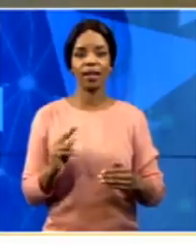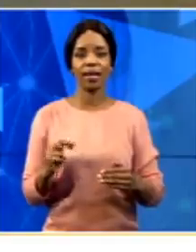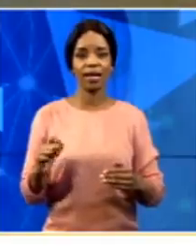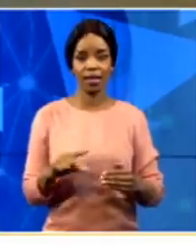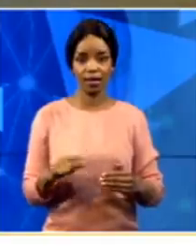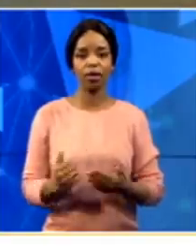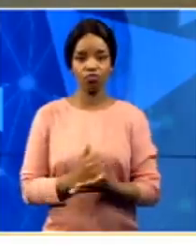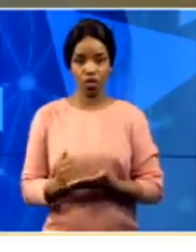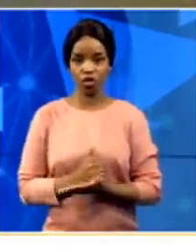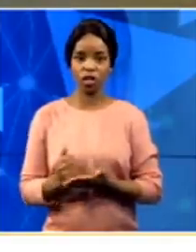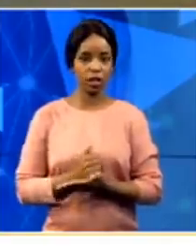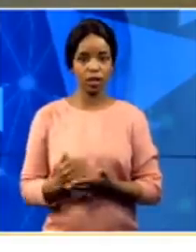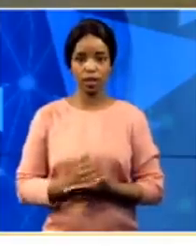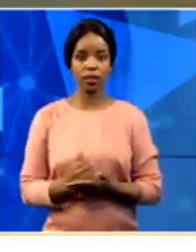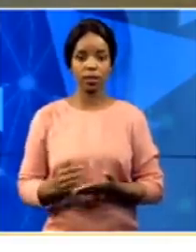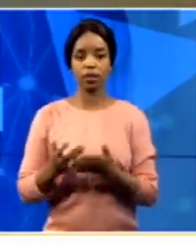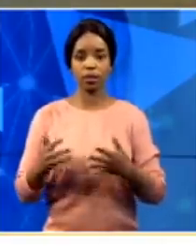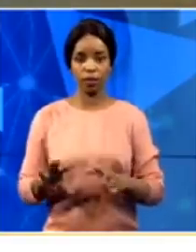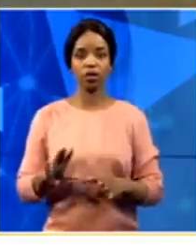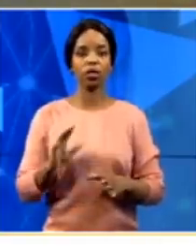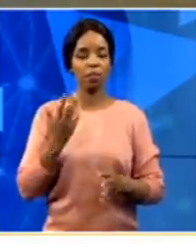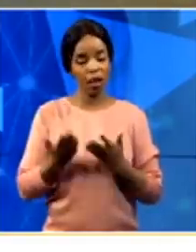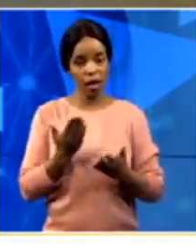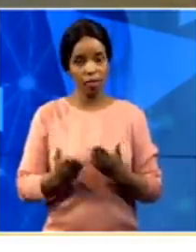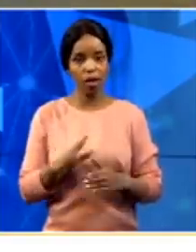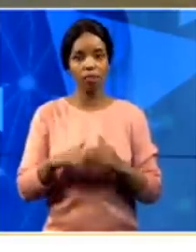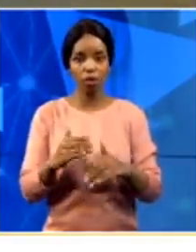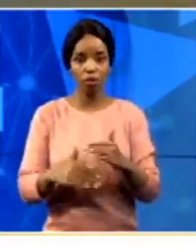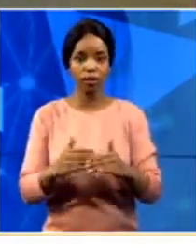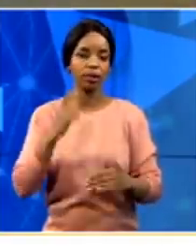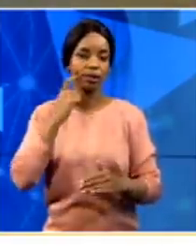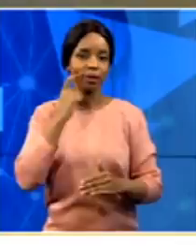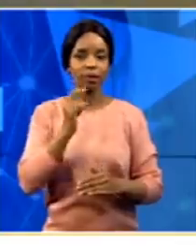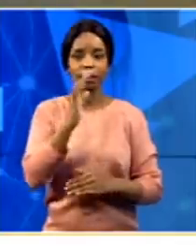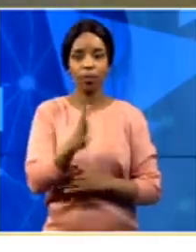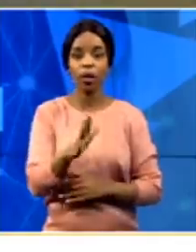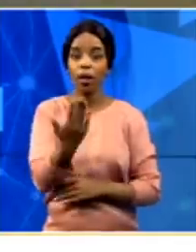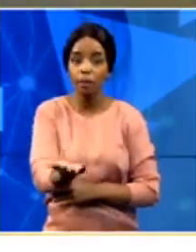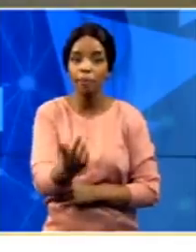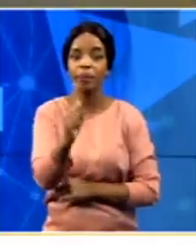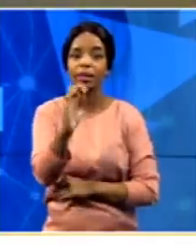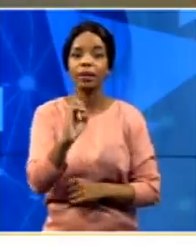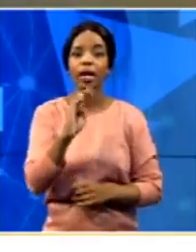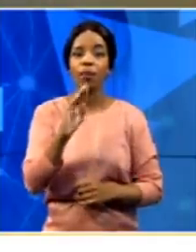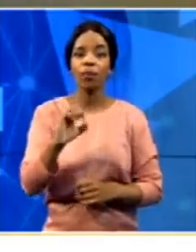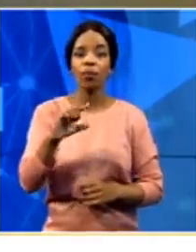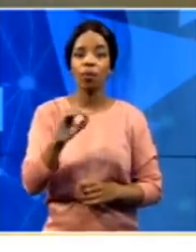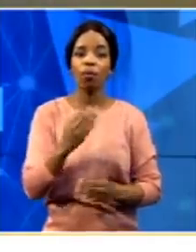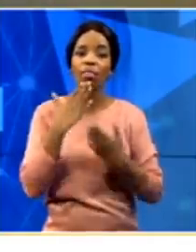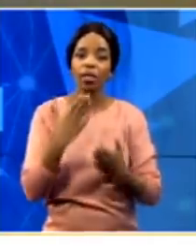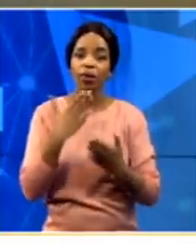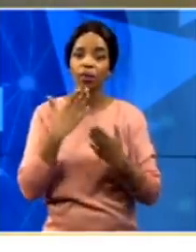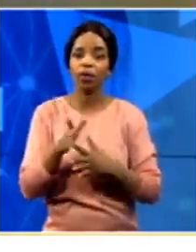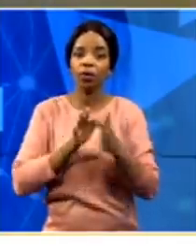you're on the records, and then maybe the process will be a lot easier from there. Teboho Maruping, thank you for explaining to us the process to be followed